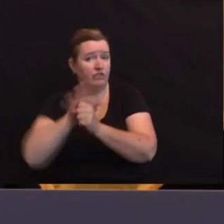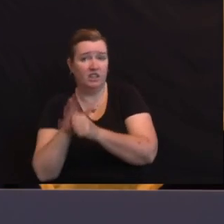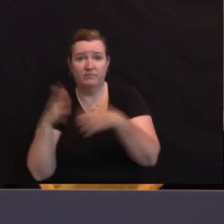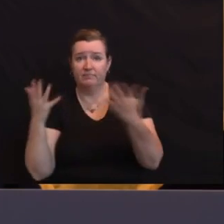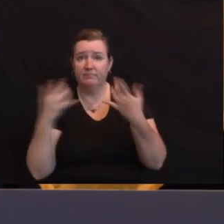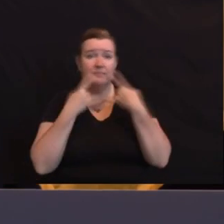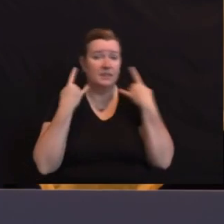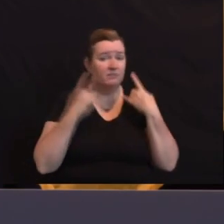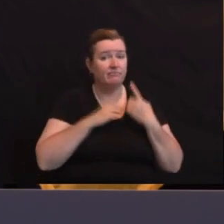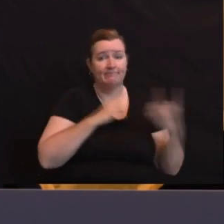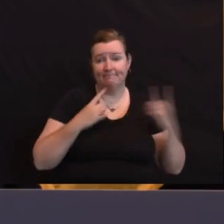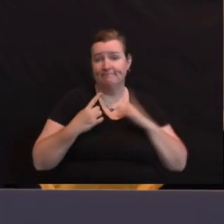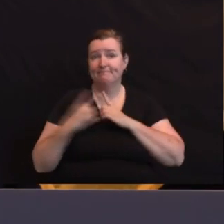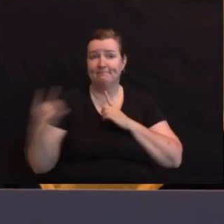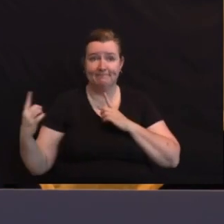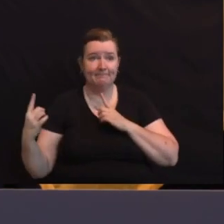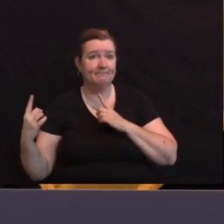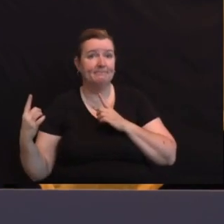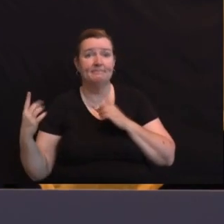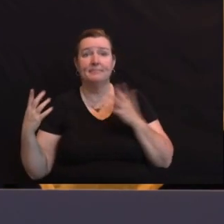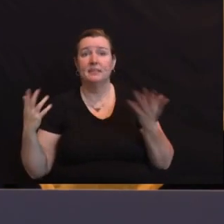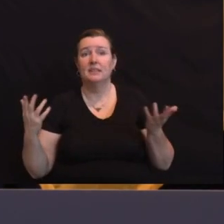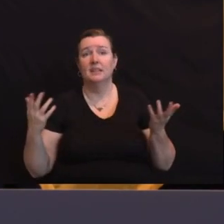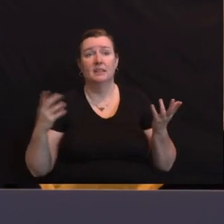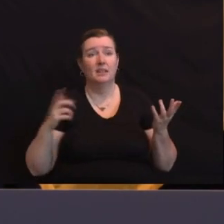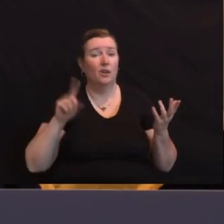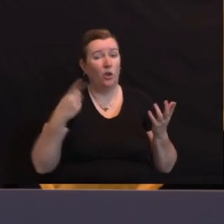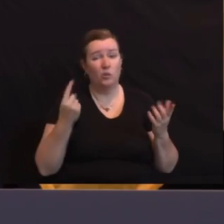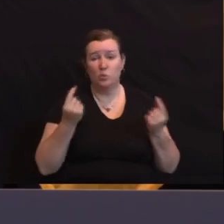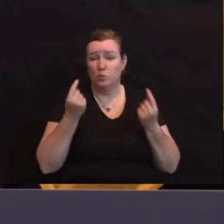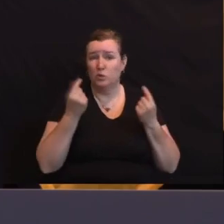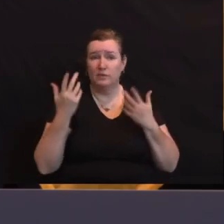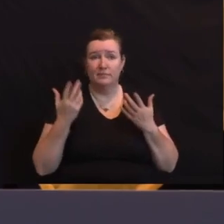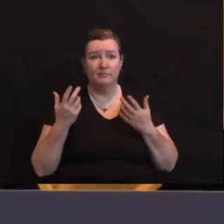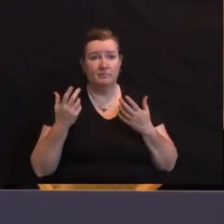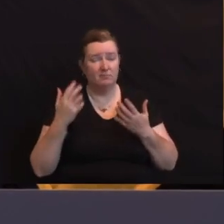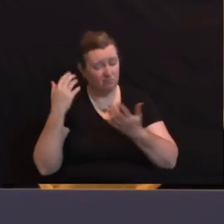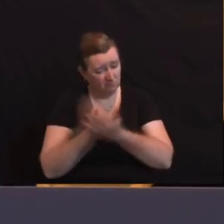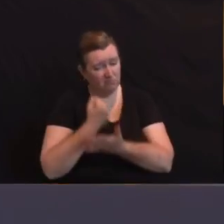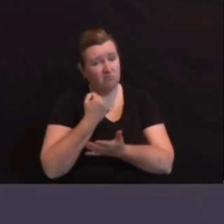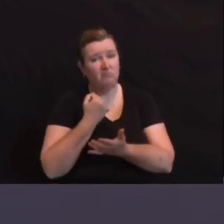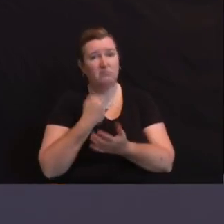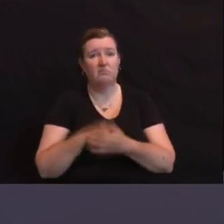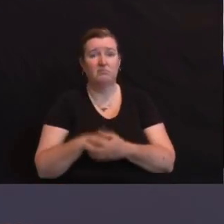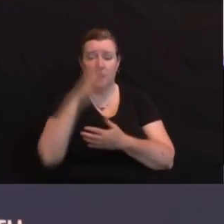That's the hand we've been dealt. Let's play that hand. God bless y'all. Thank you.